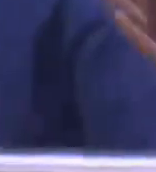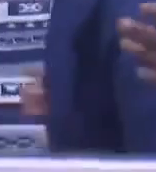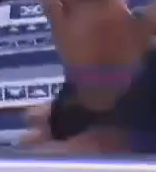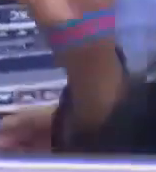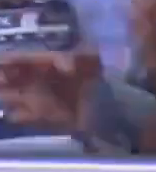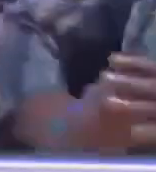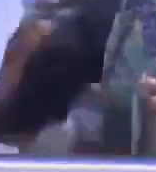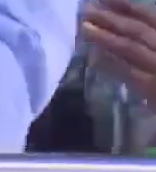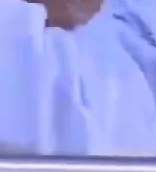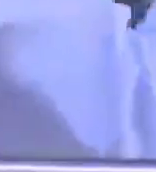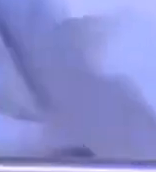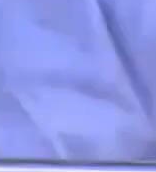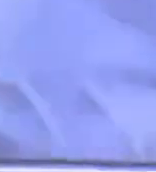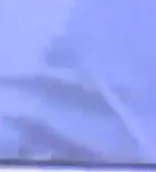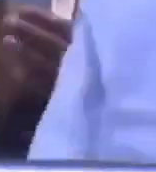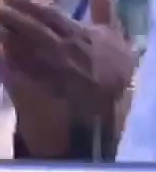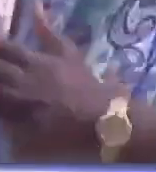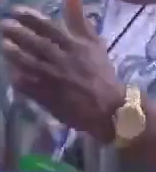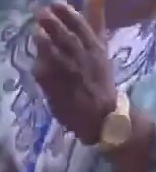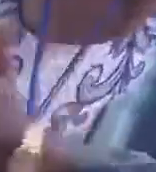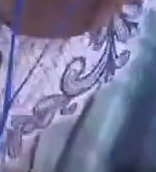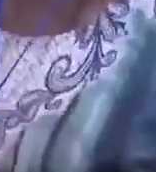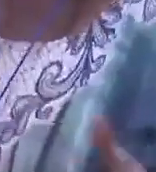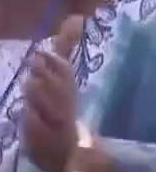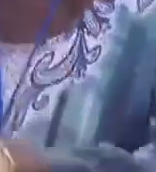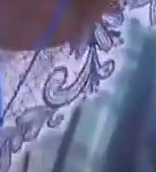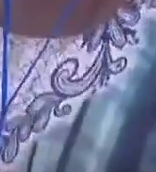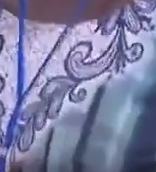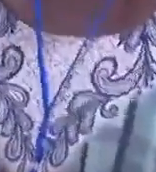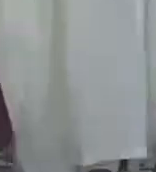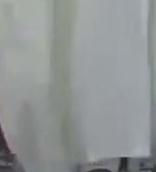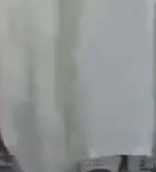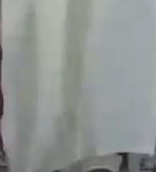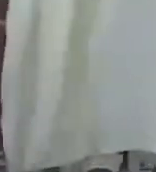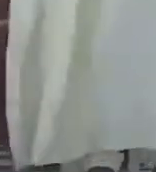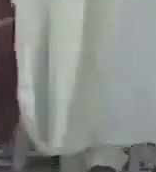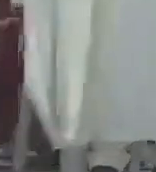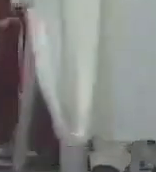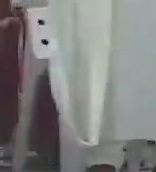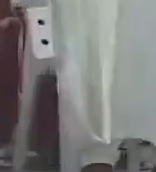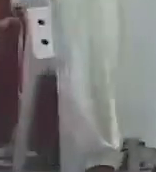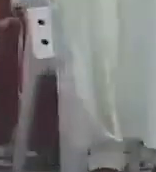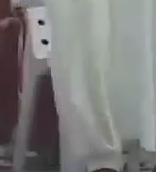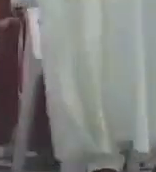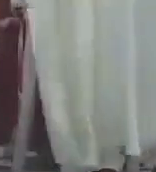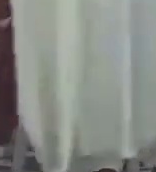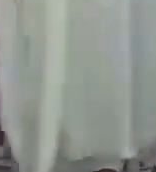your dirty hands off. Ramo isheke kerando romko tonda.